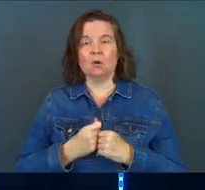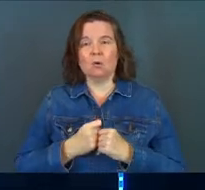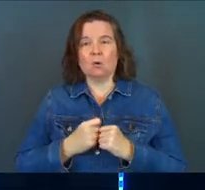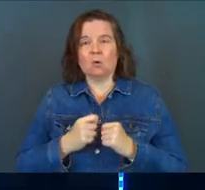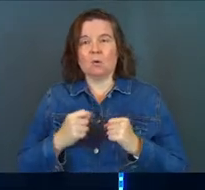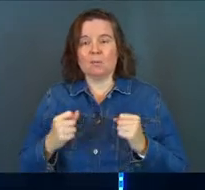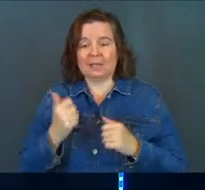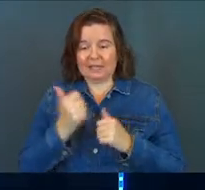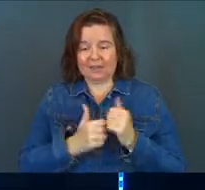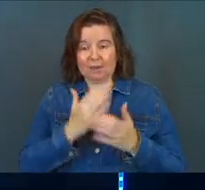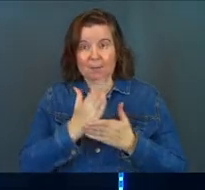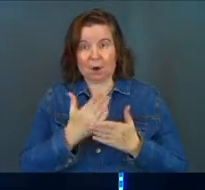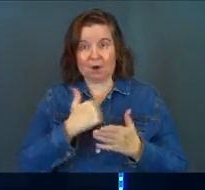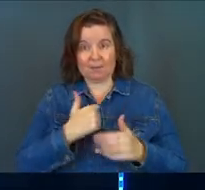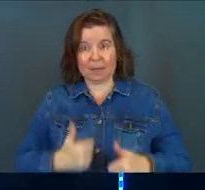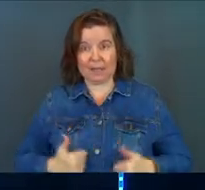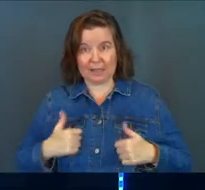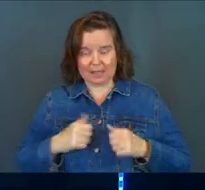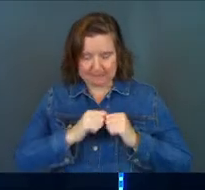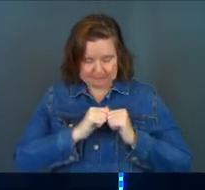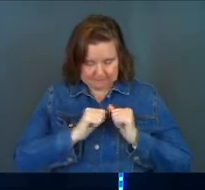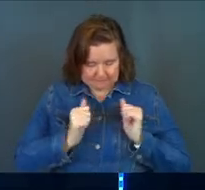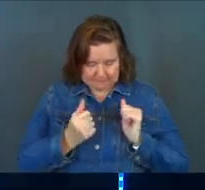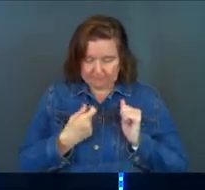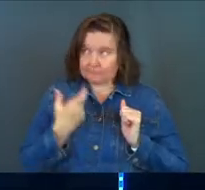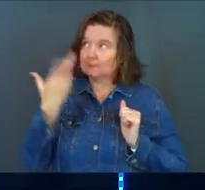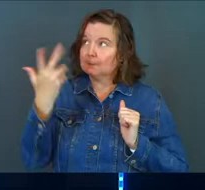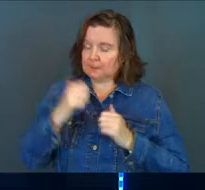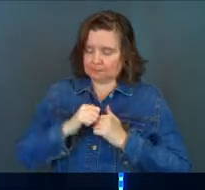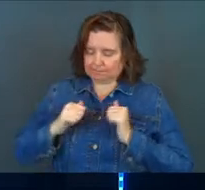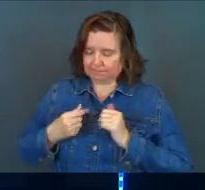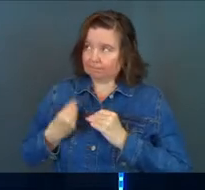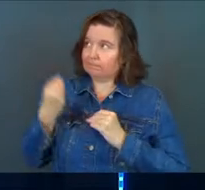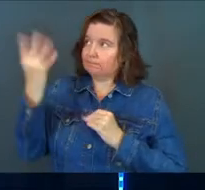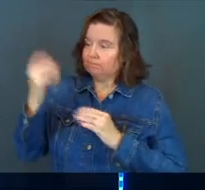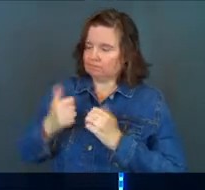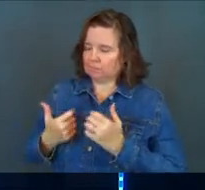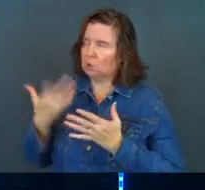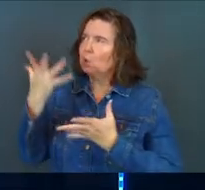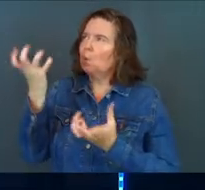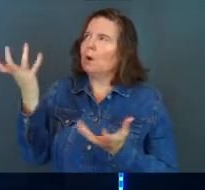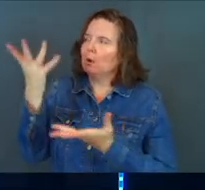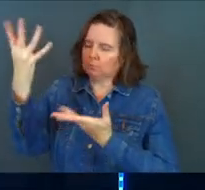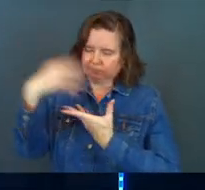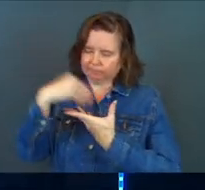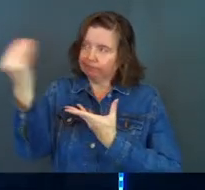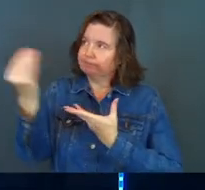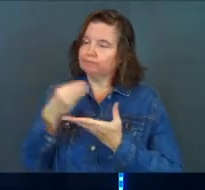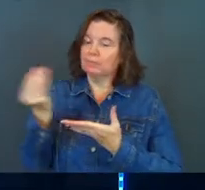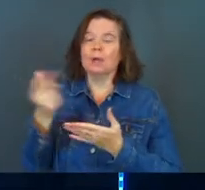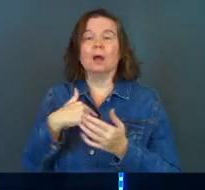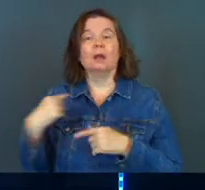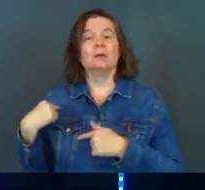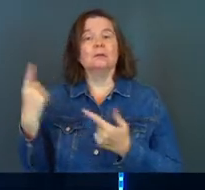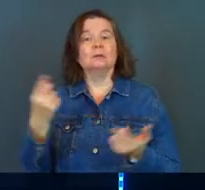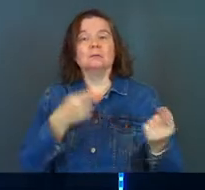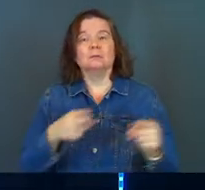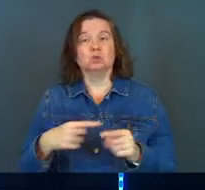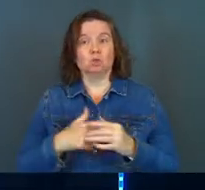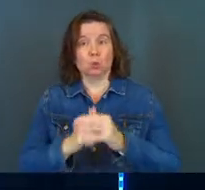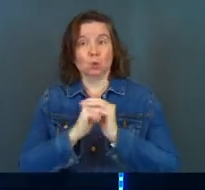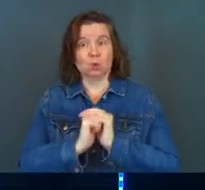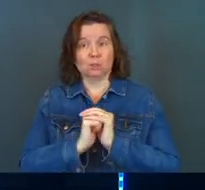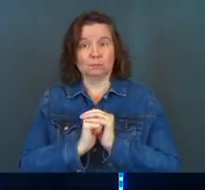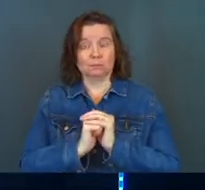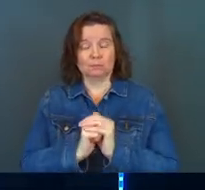opening up every single part of my life up to God. Like, God, what do you want? What do you want? What do you want? And eventually it would come around to